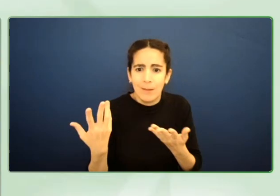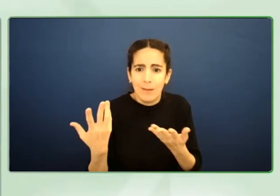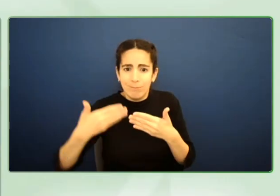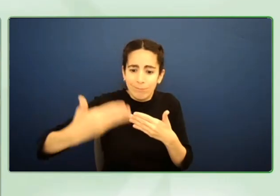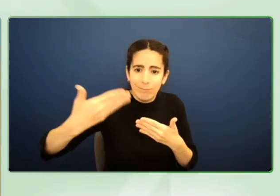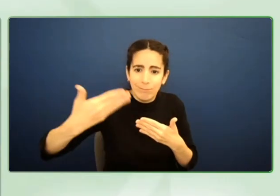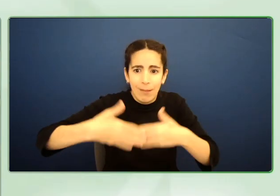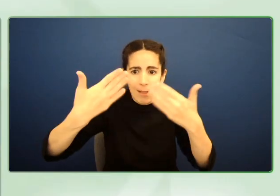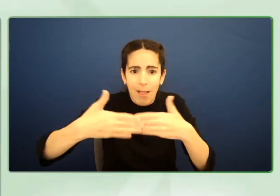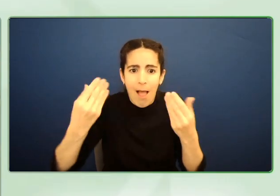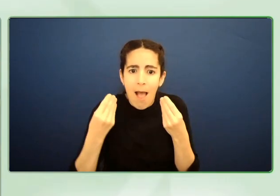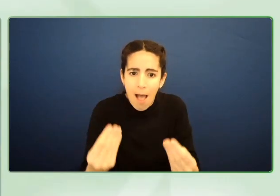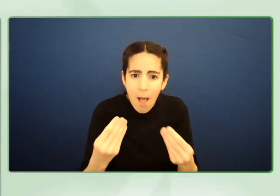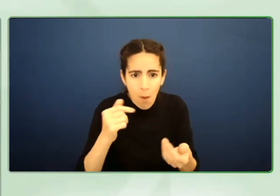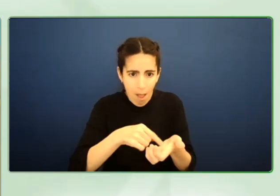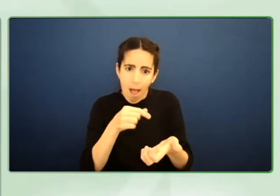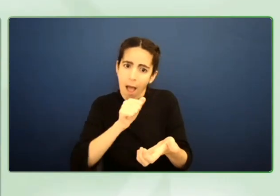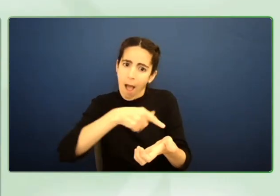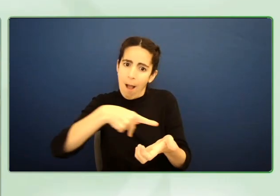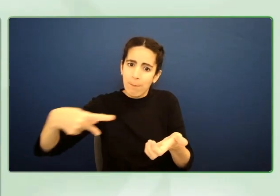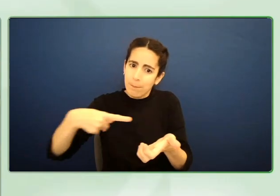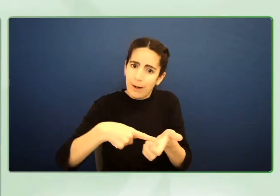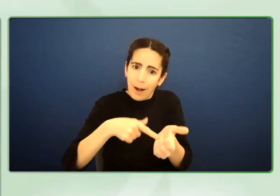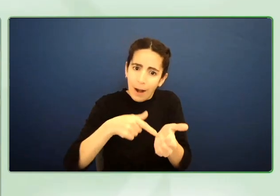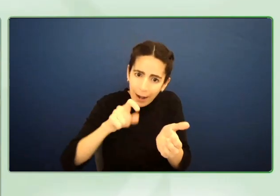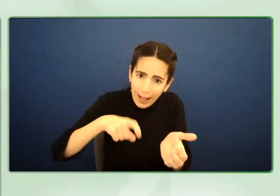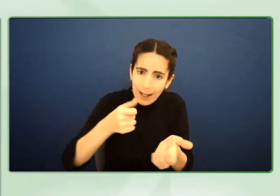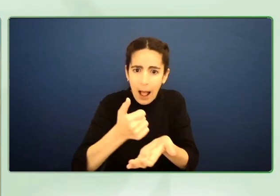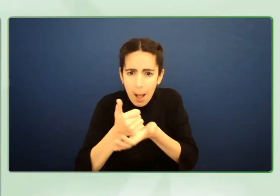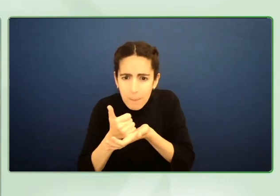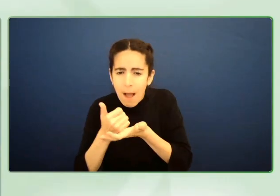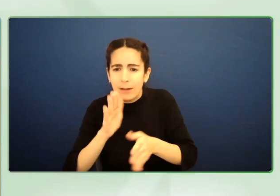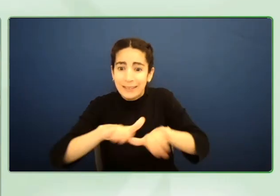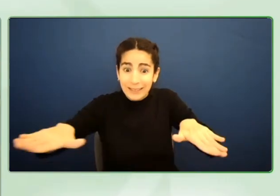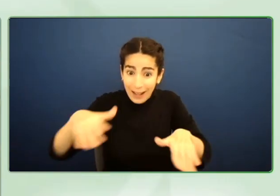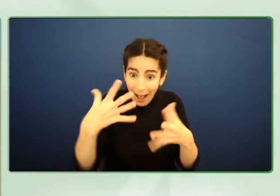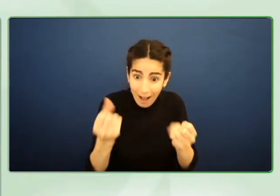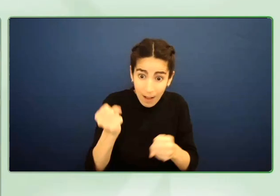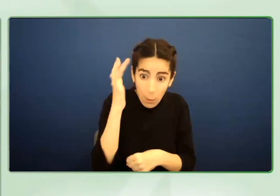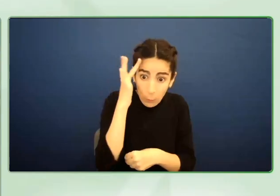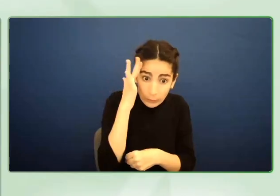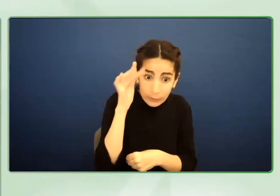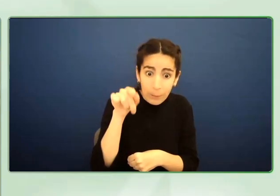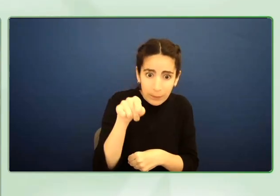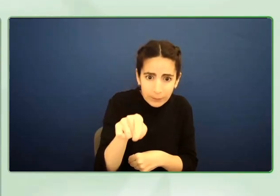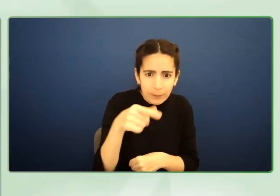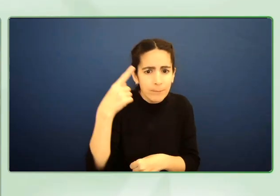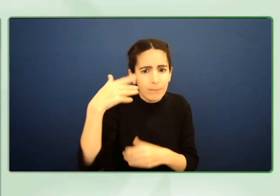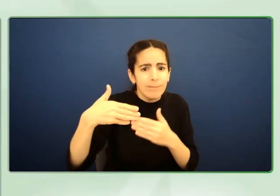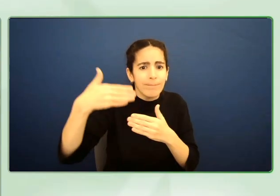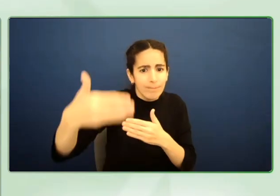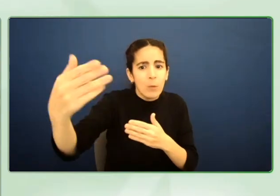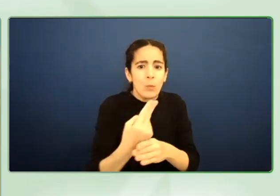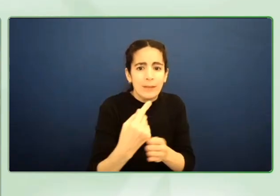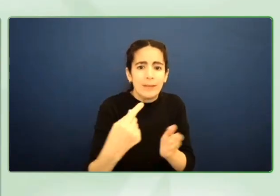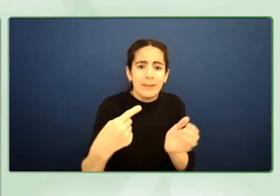if they need help. You have children with autism, they probably are going to use this app, when they grow up. And if